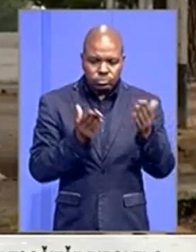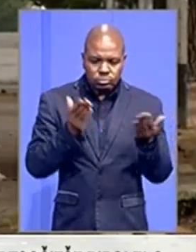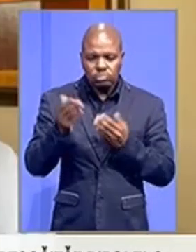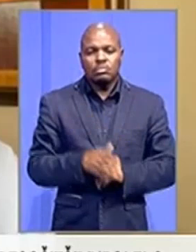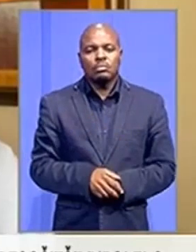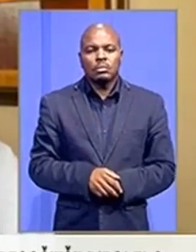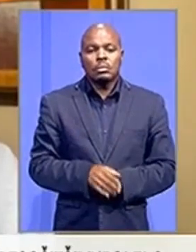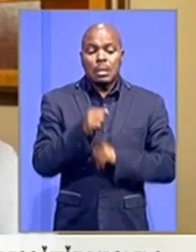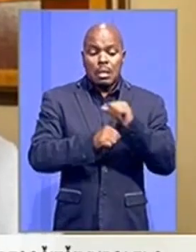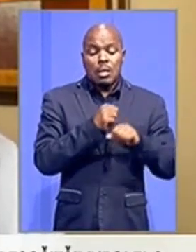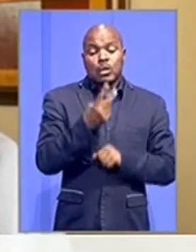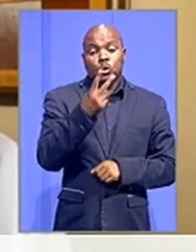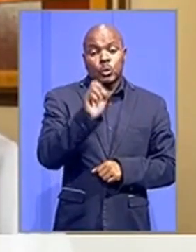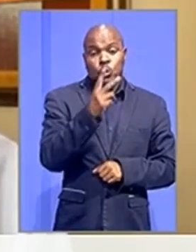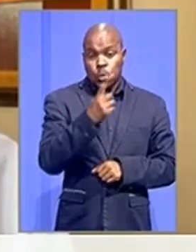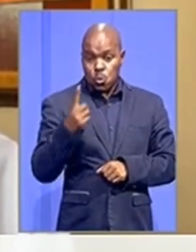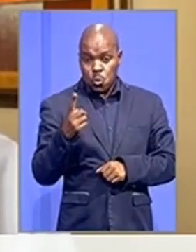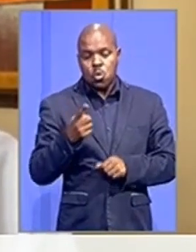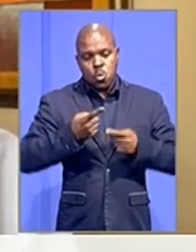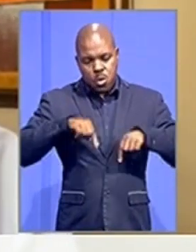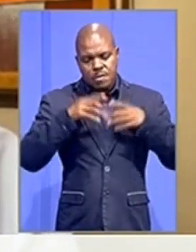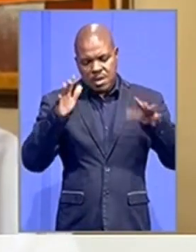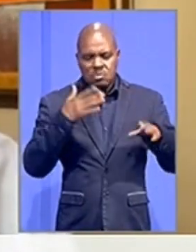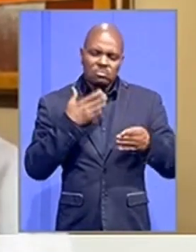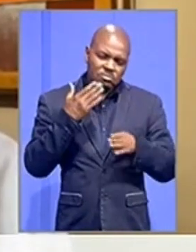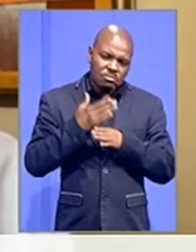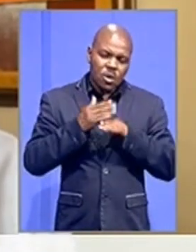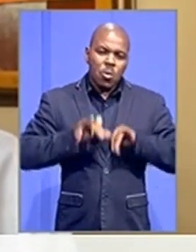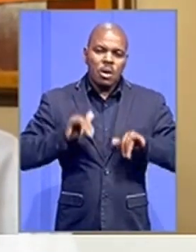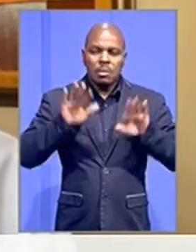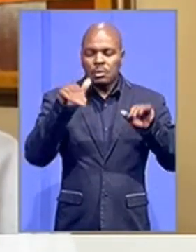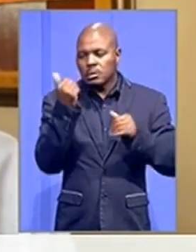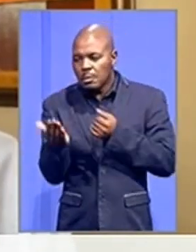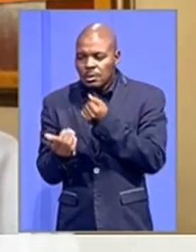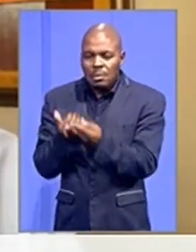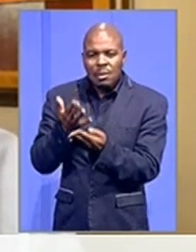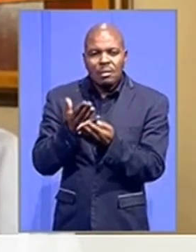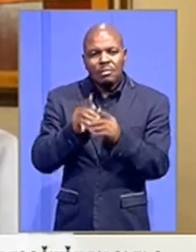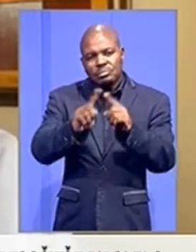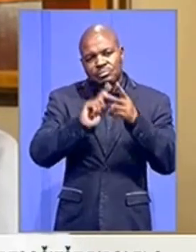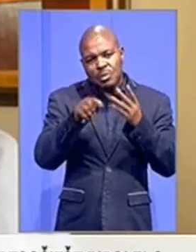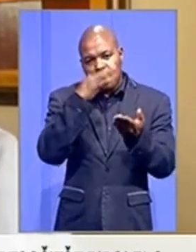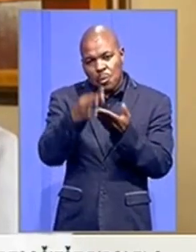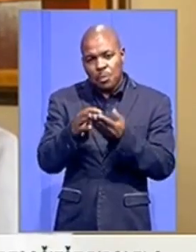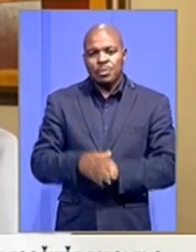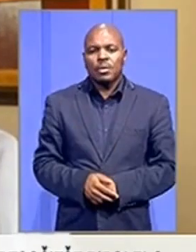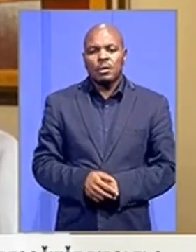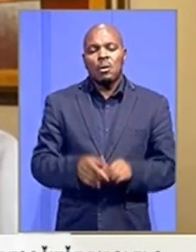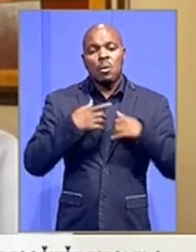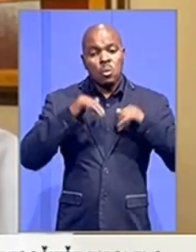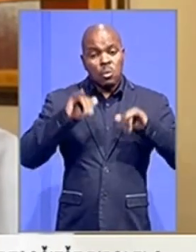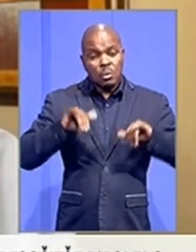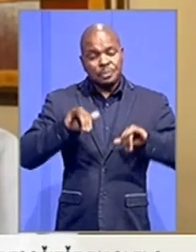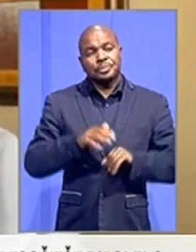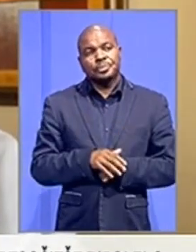fetileng 2021 re la ra sebetsa fela ne re emetse di-submissions go tlhaba aing jwale re ntse re di emetse go na